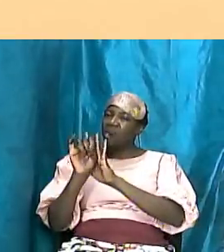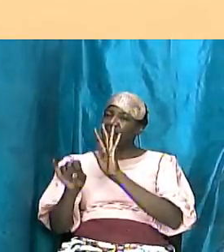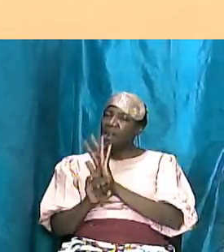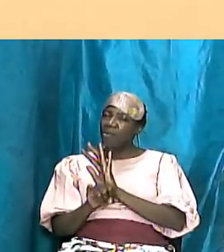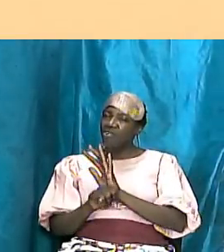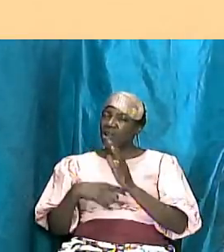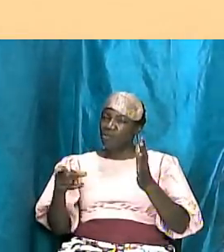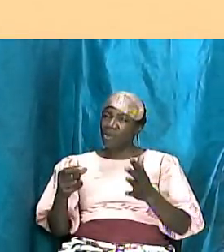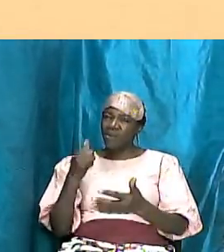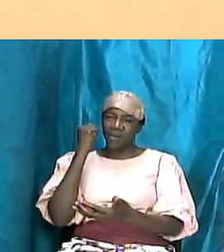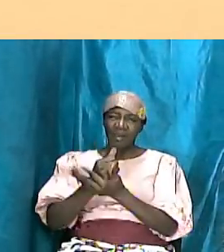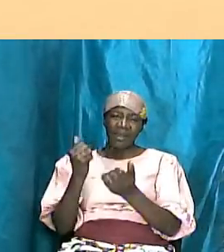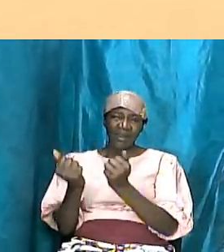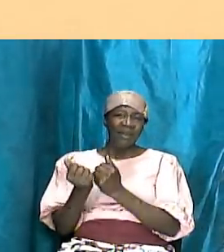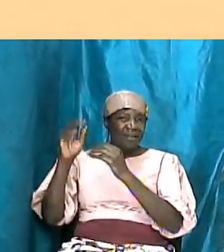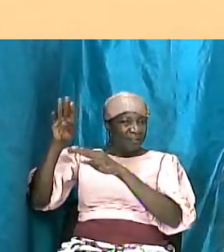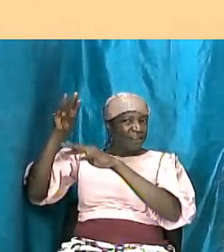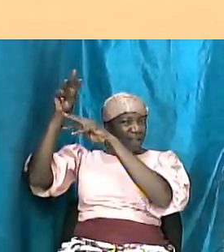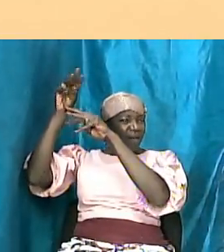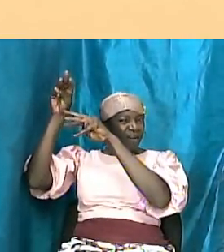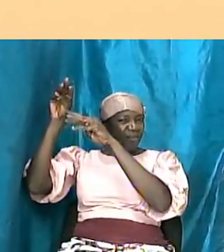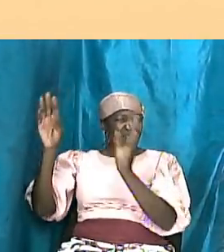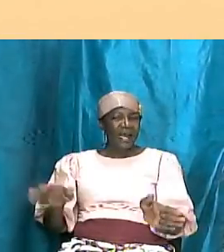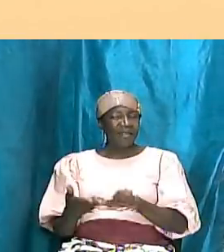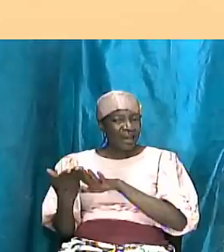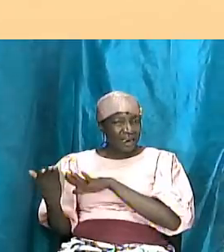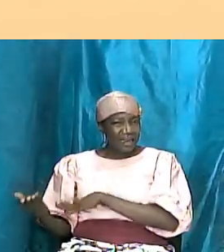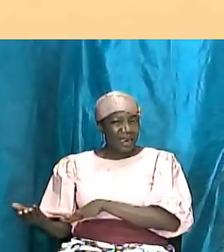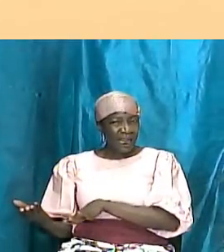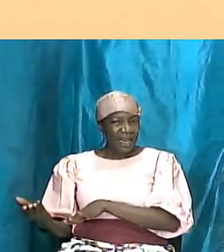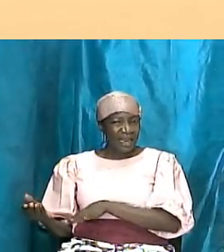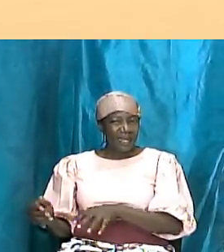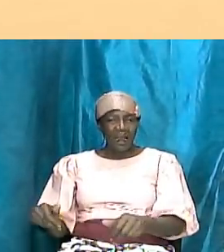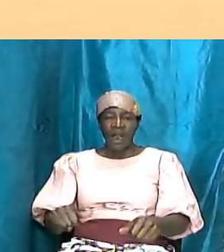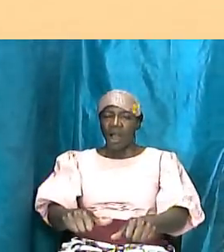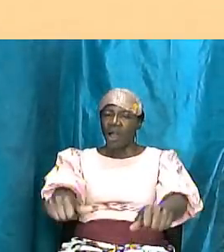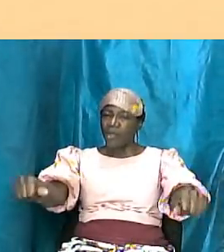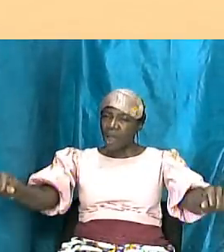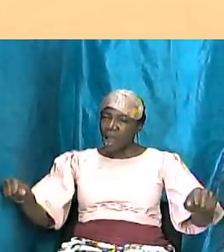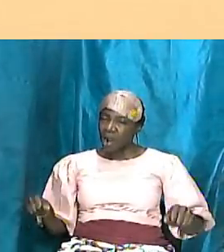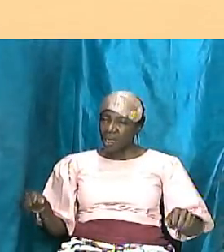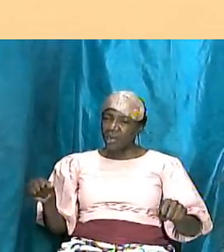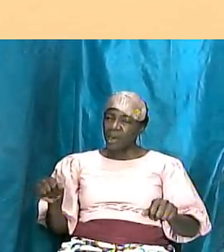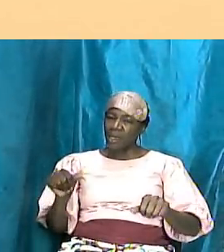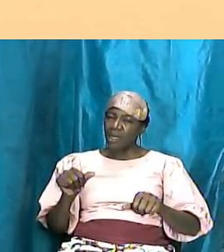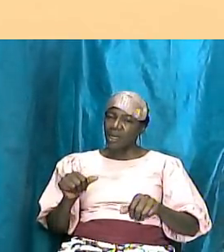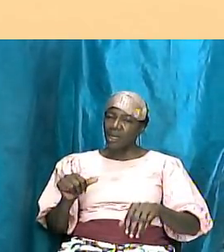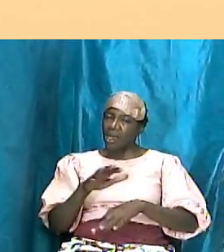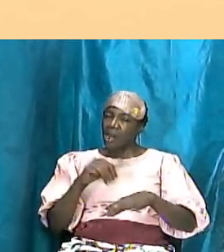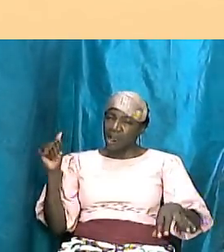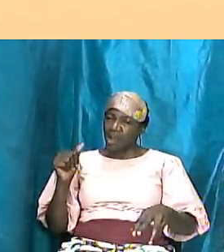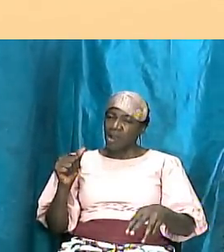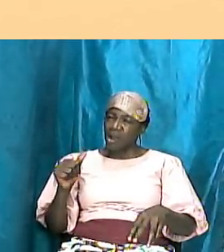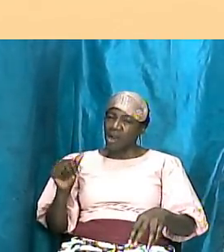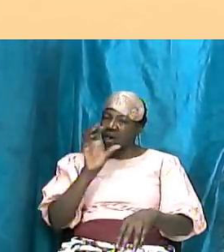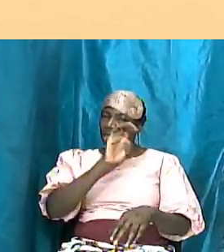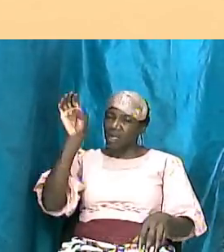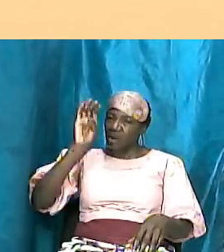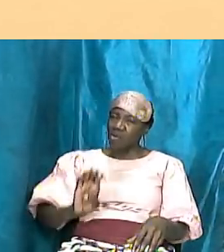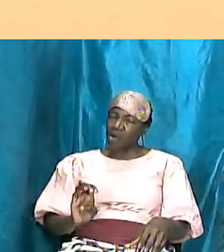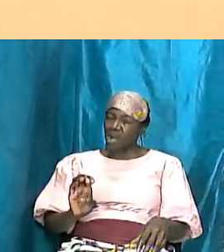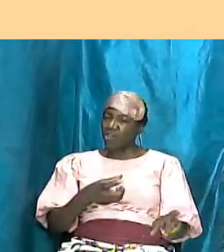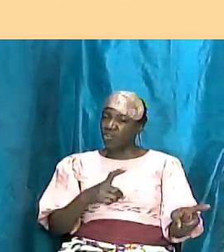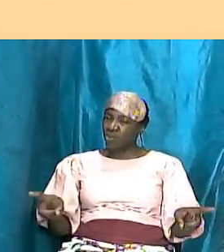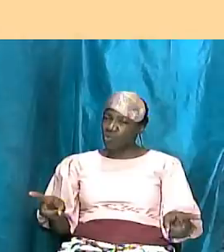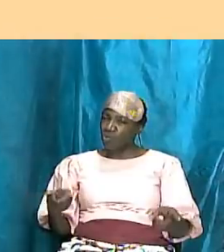was sacrificed, where he died on the altar called the cross, and to do that would have